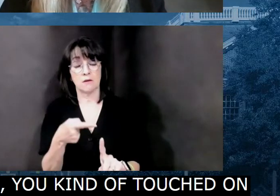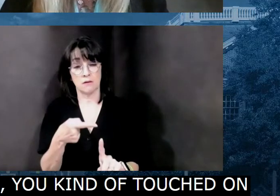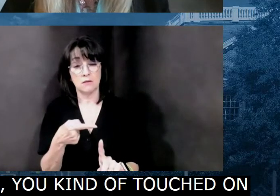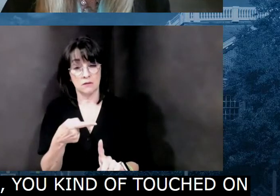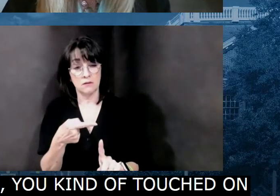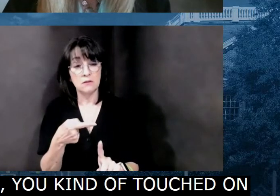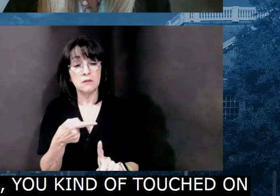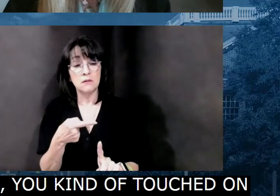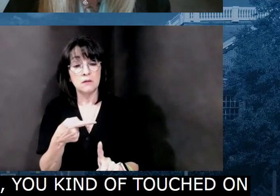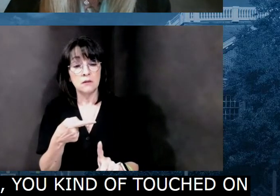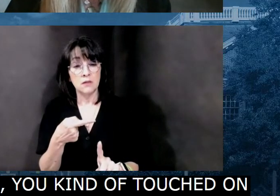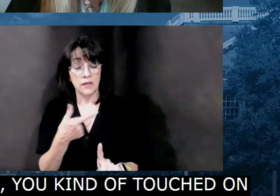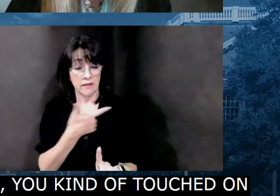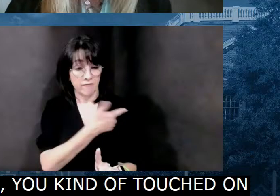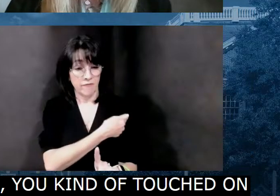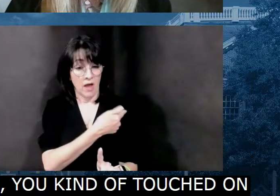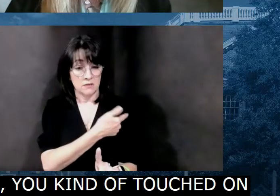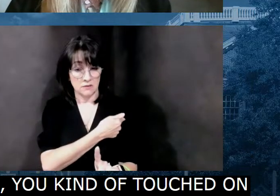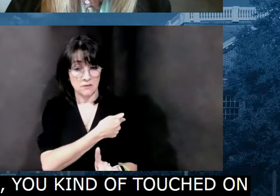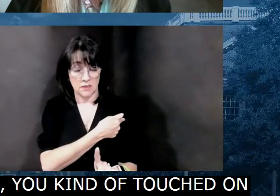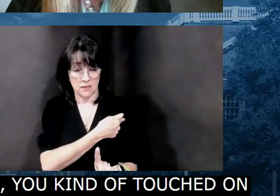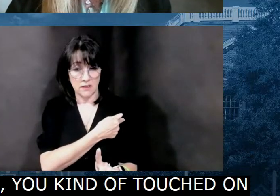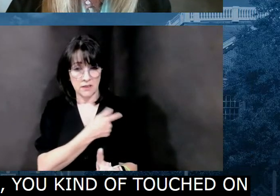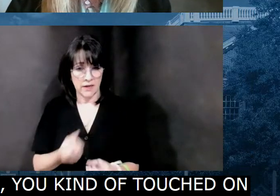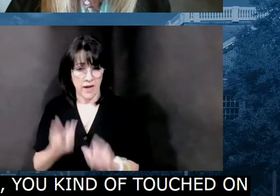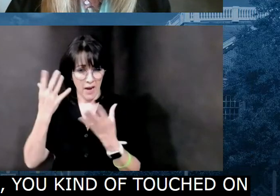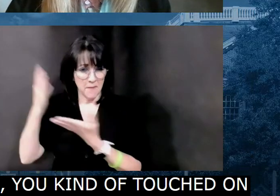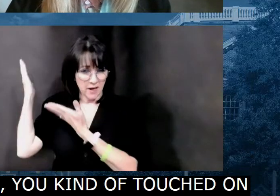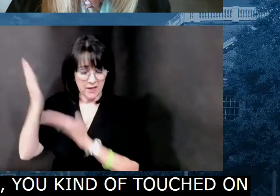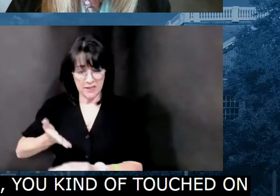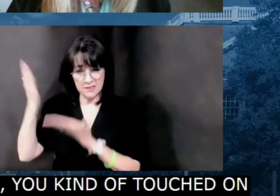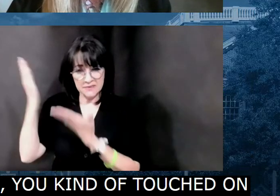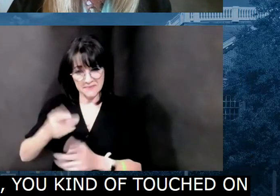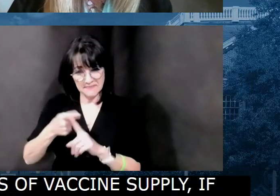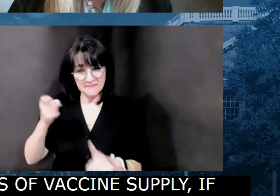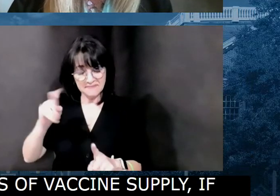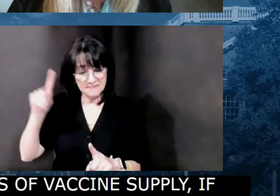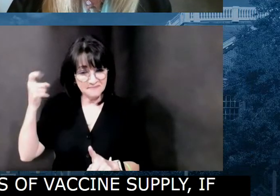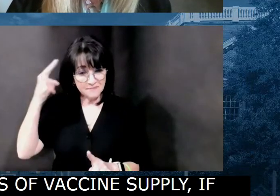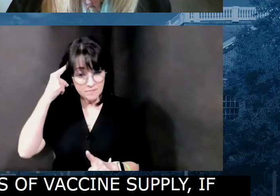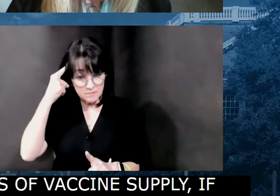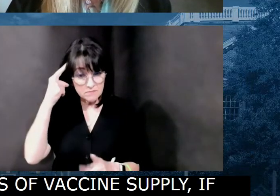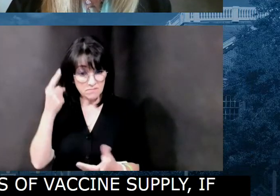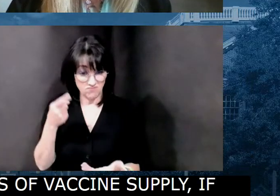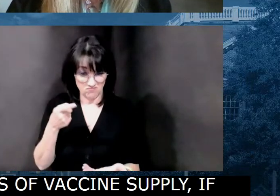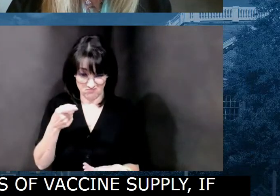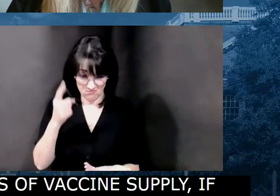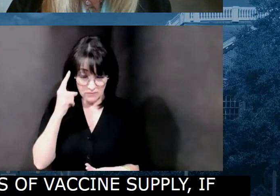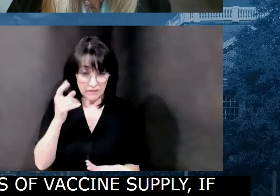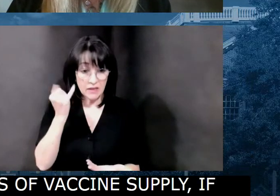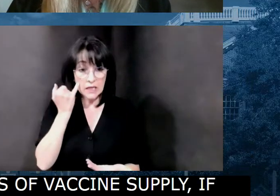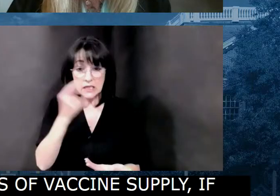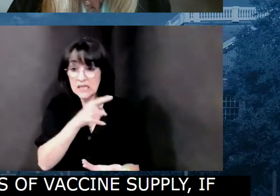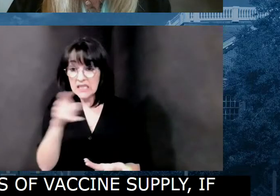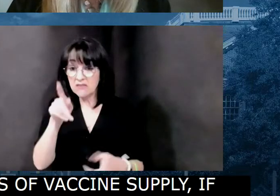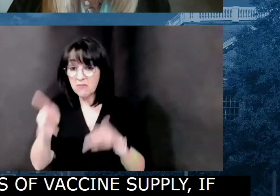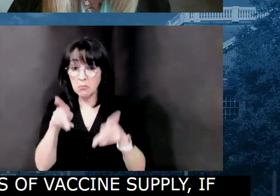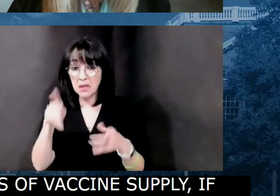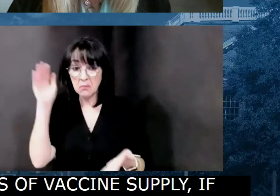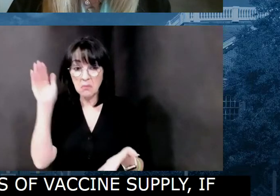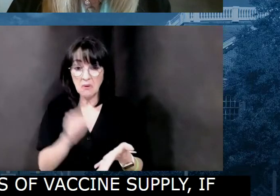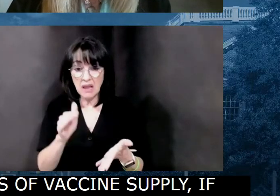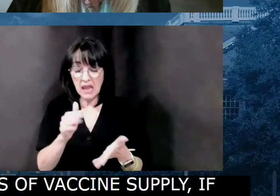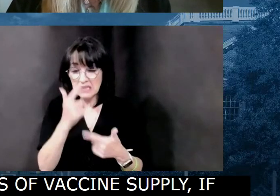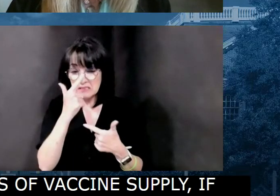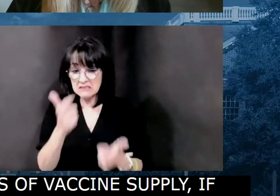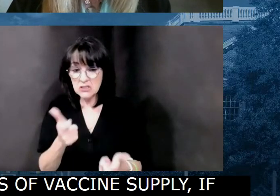keeps lowering, what are we going to decline any vaccine from the federal government? Just what's the situation